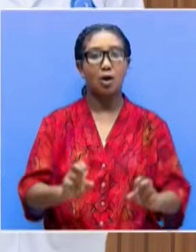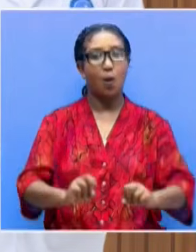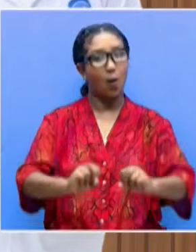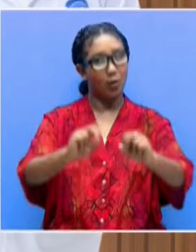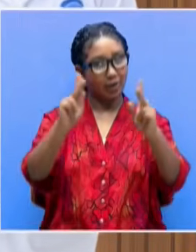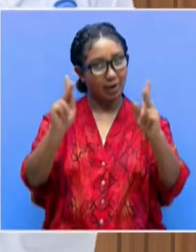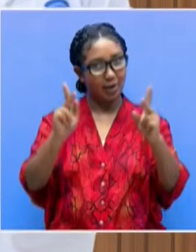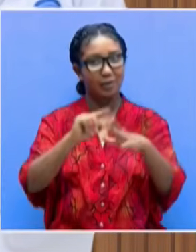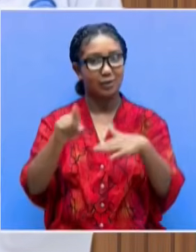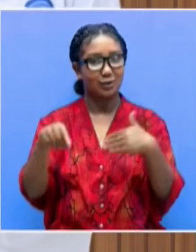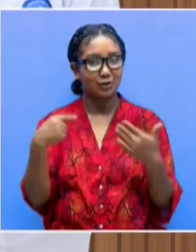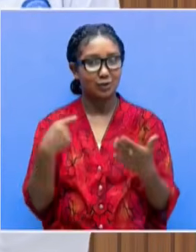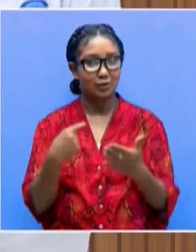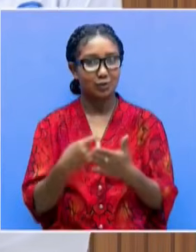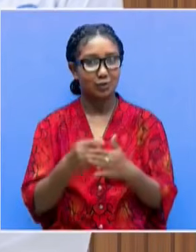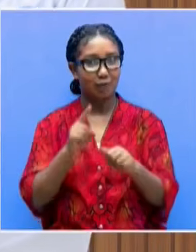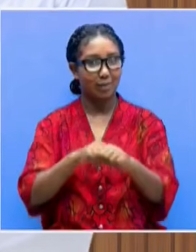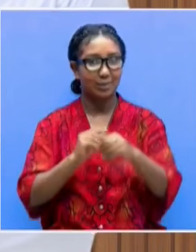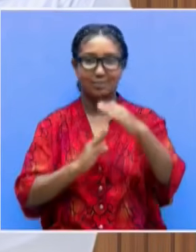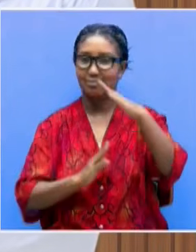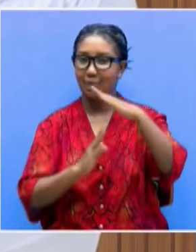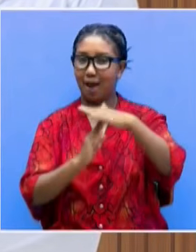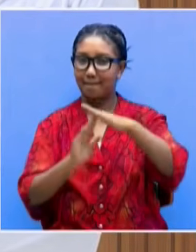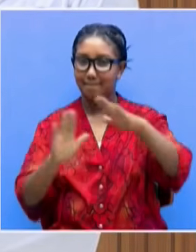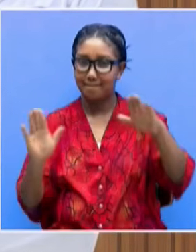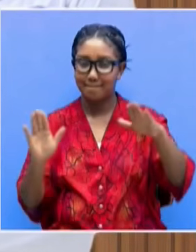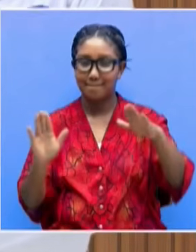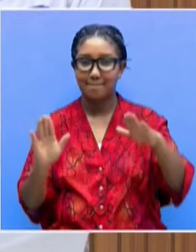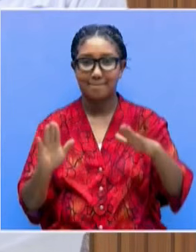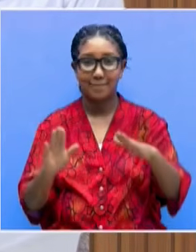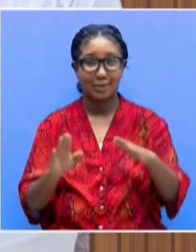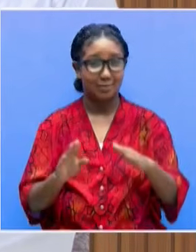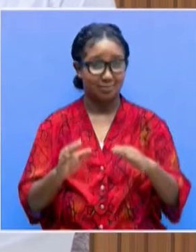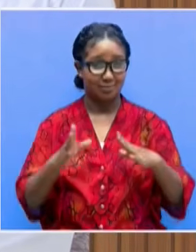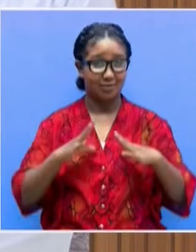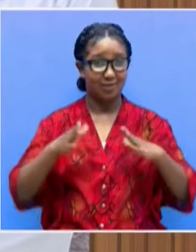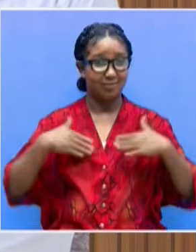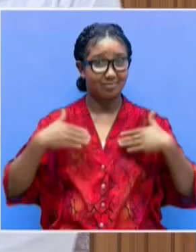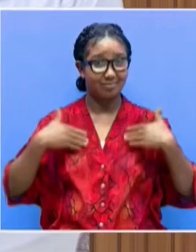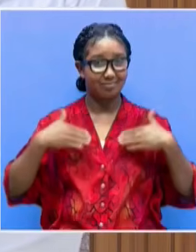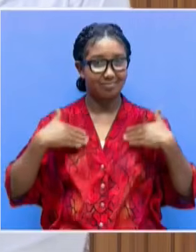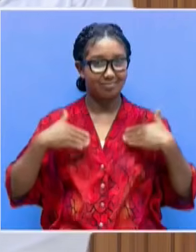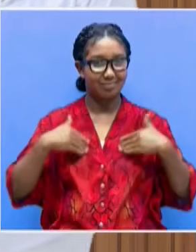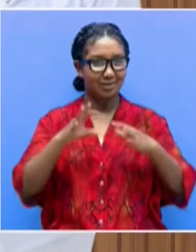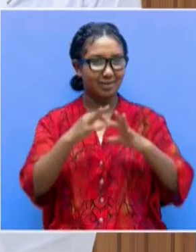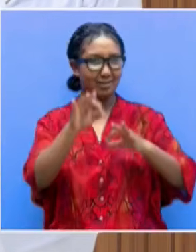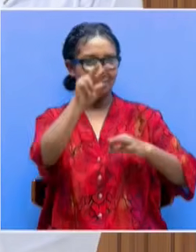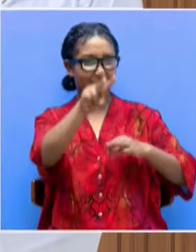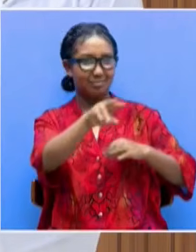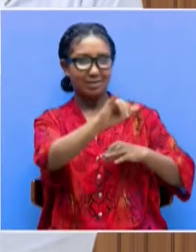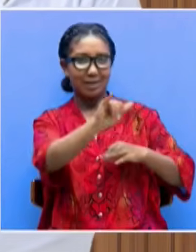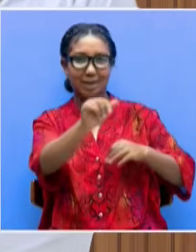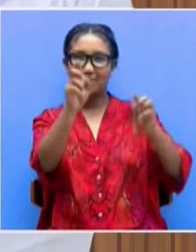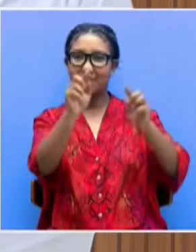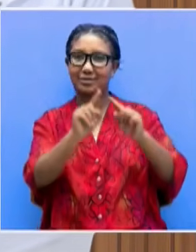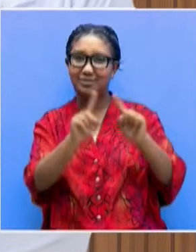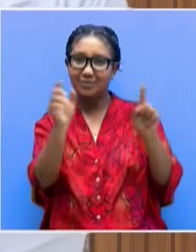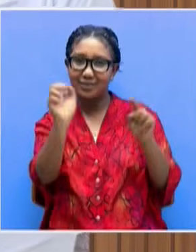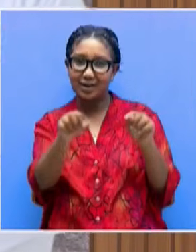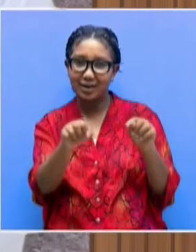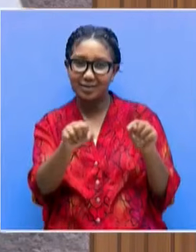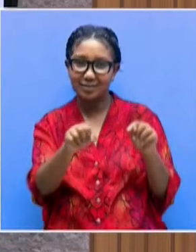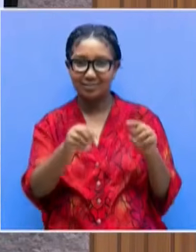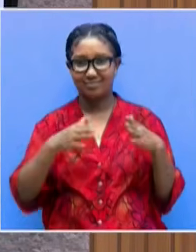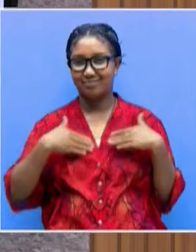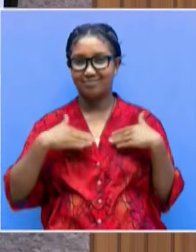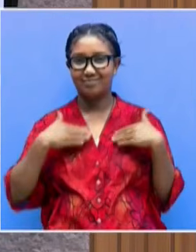Okay, so time is up. Isn't that fun to see the same sentence with different structure? I like it,